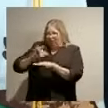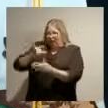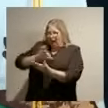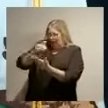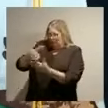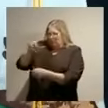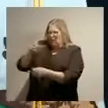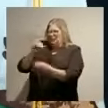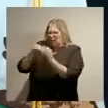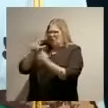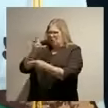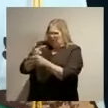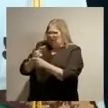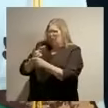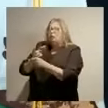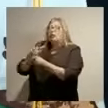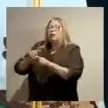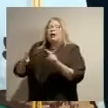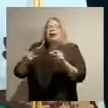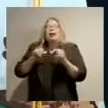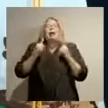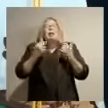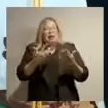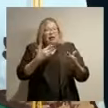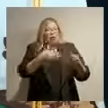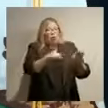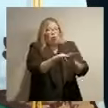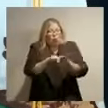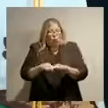However, the number of closures was